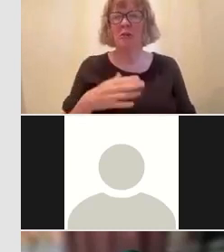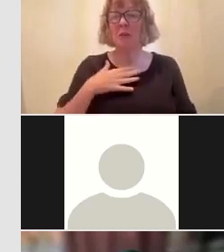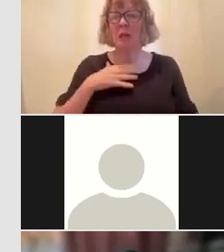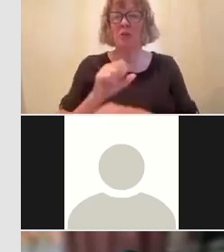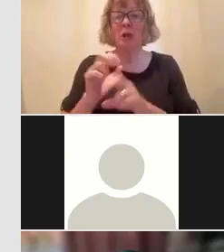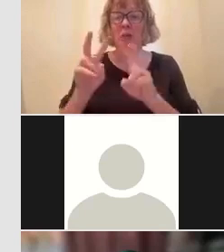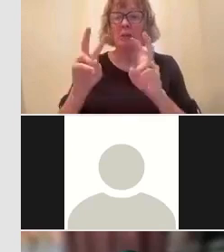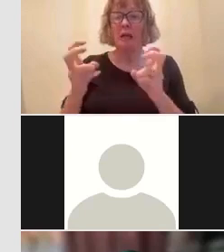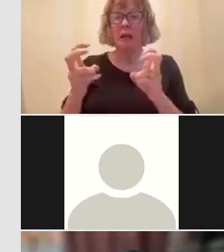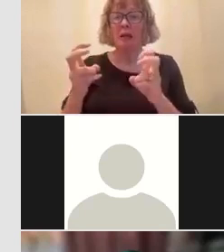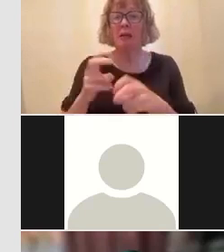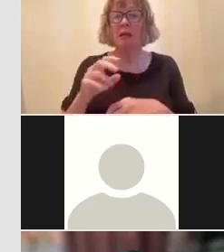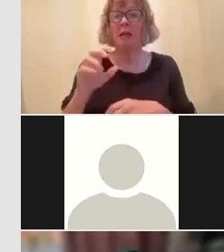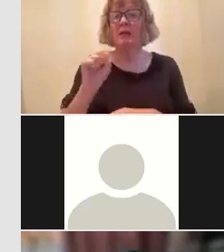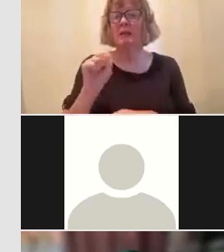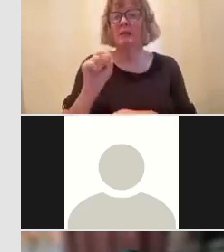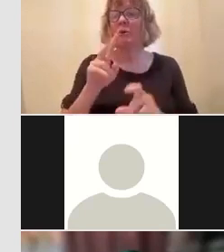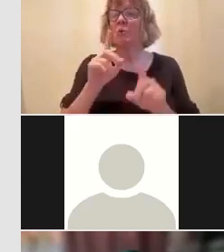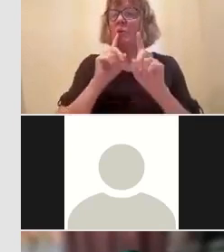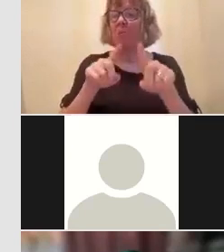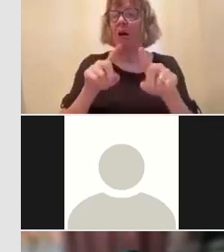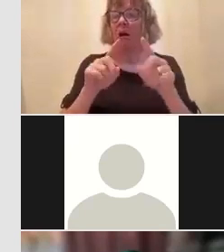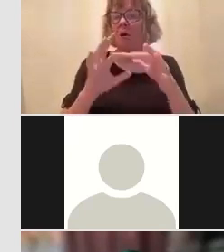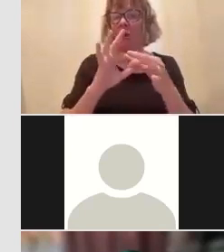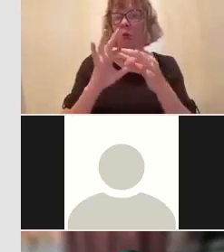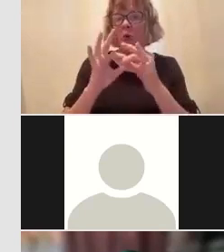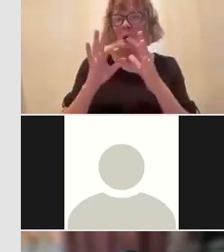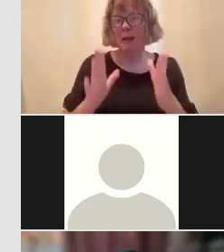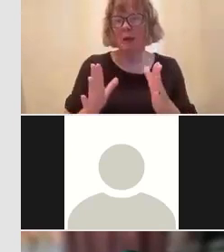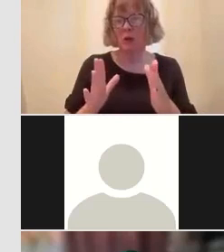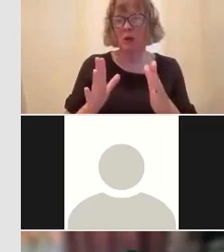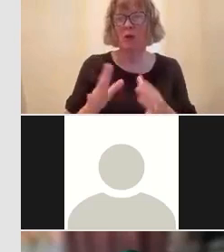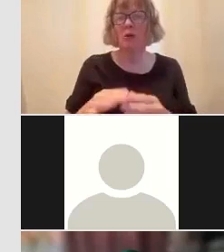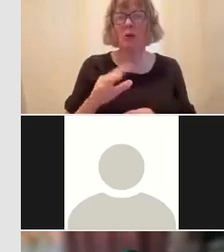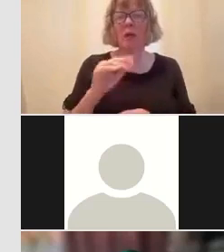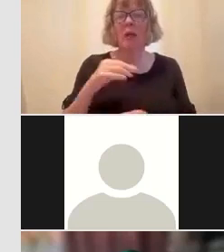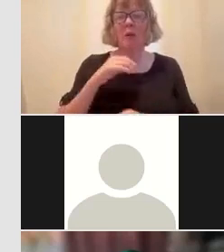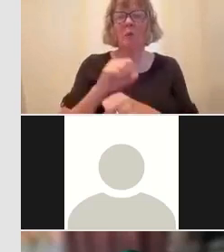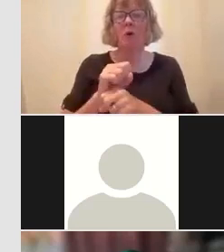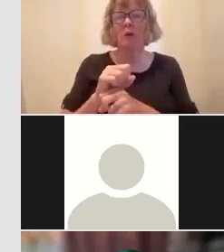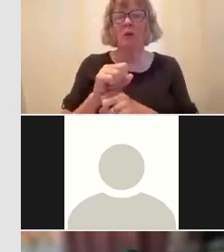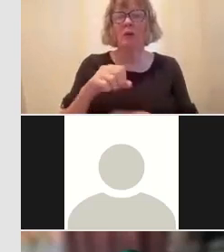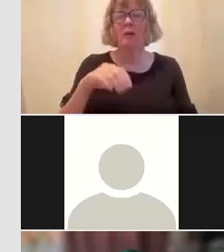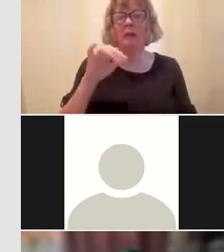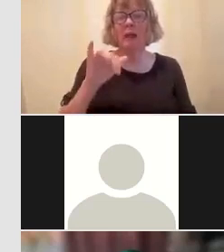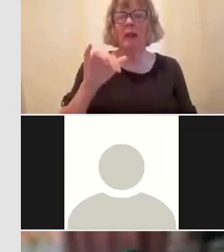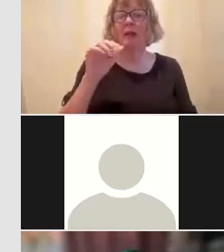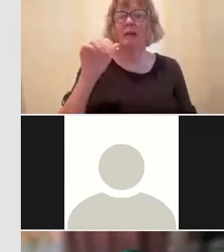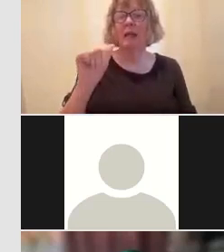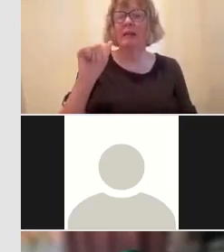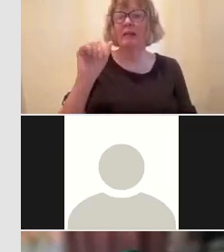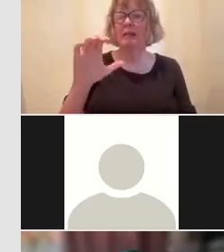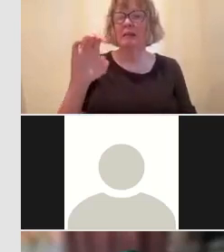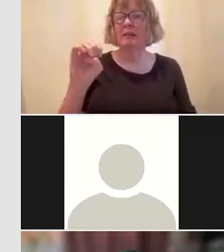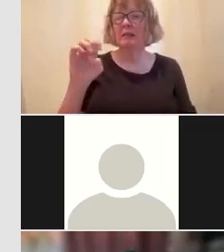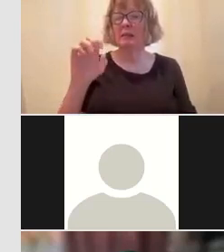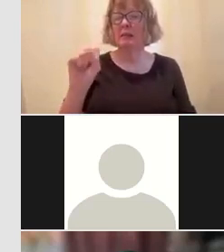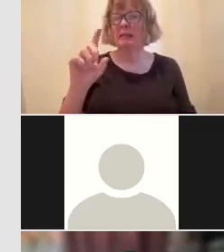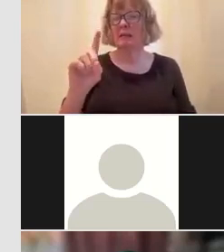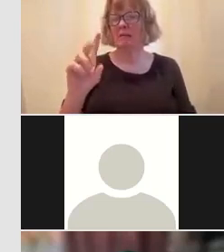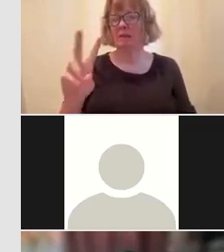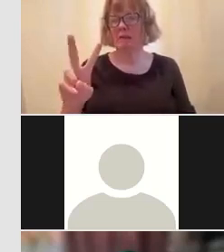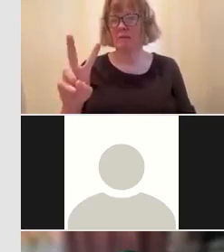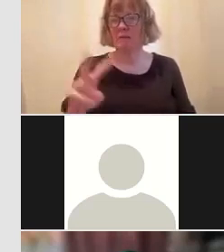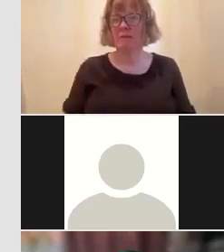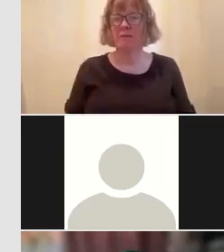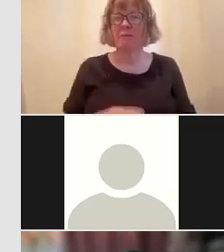Sexual Violence Response Coordinator, and I work at the Arizona Coalition to End Sexual and Domestic Violence. My email